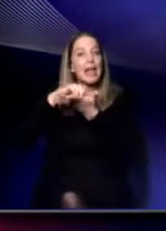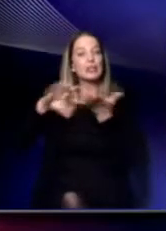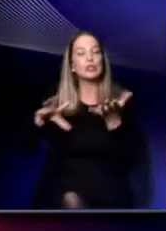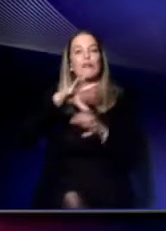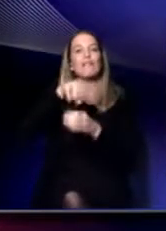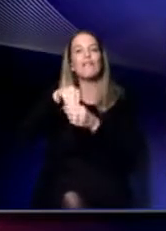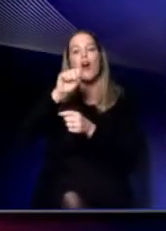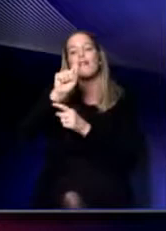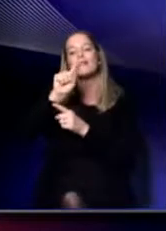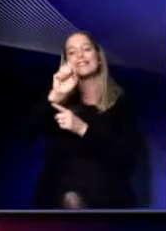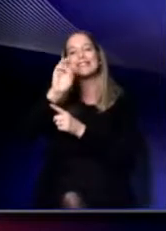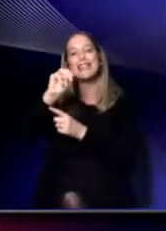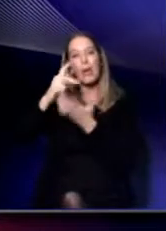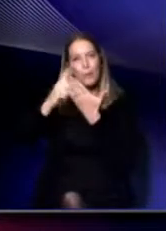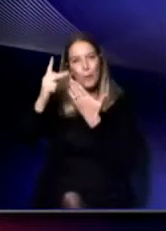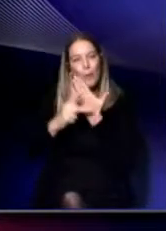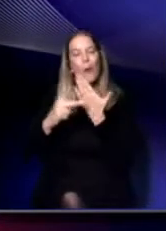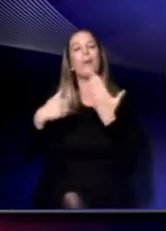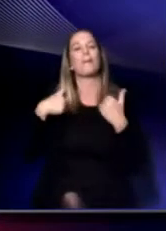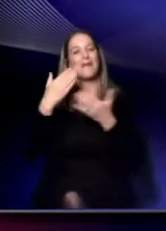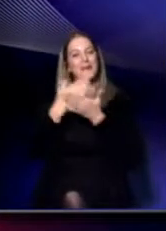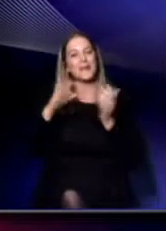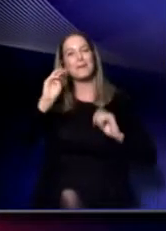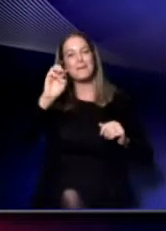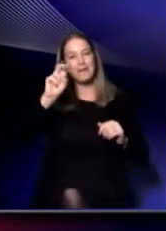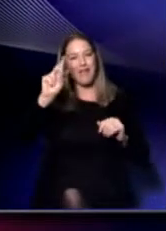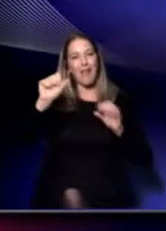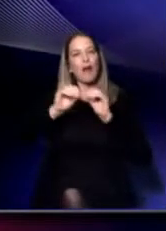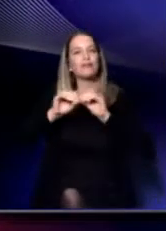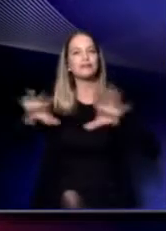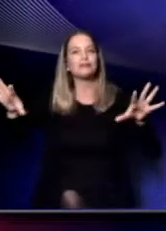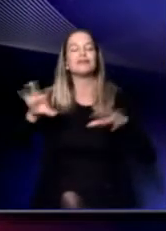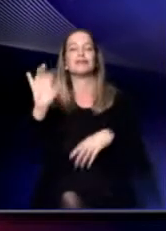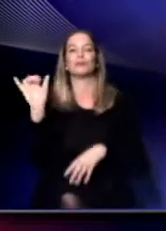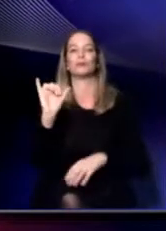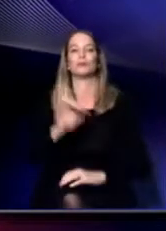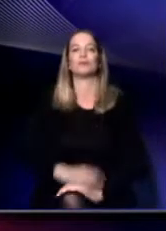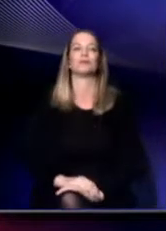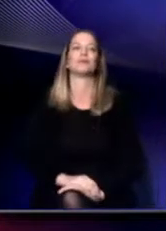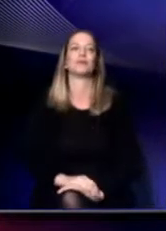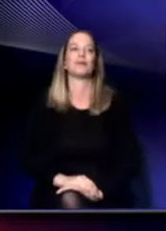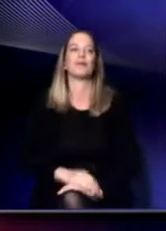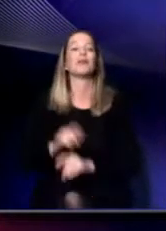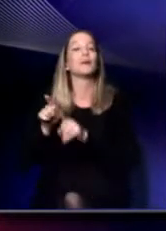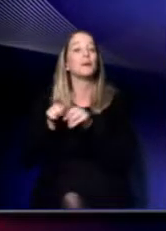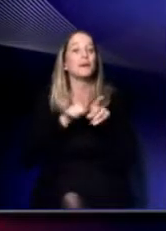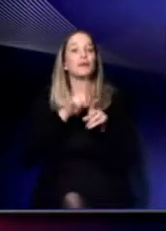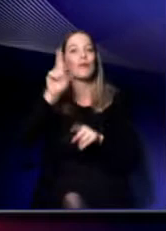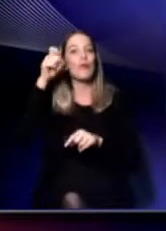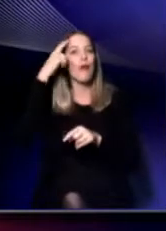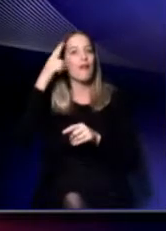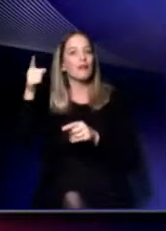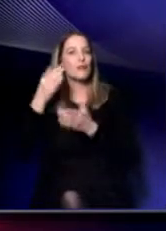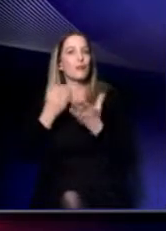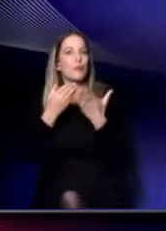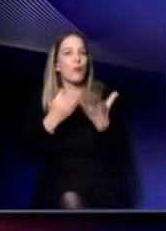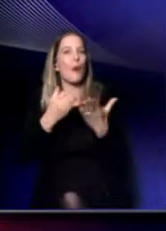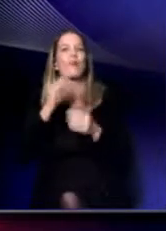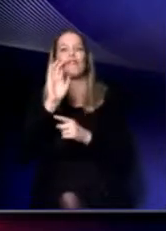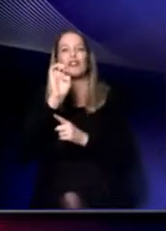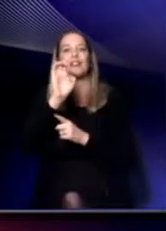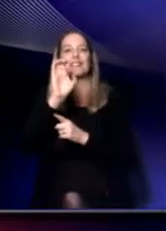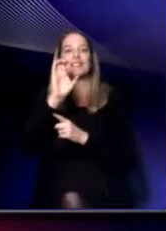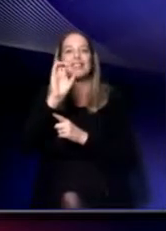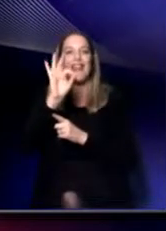With that said, this board report was submitted prior to the governor's proposal for the ECFE funding, and this